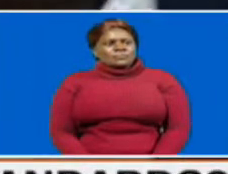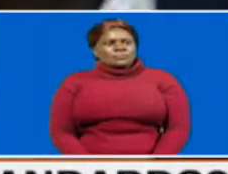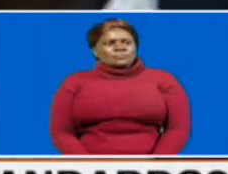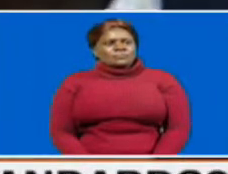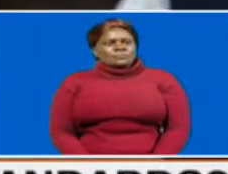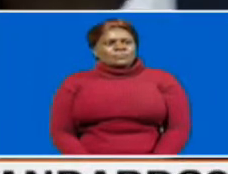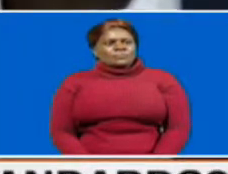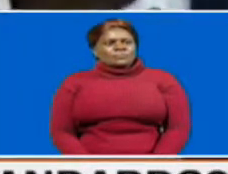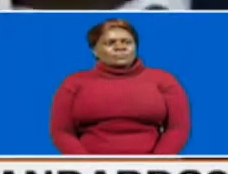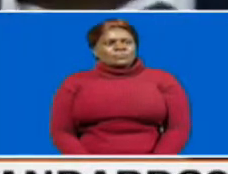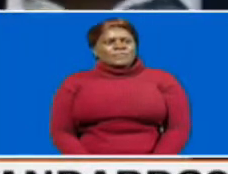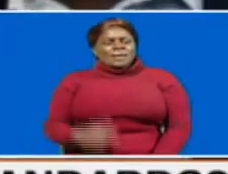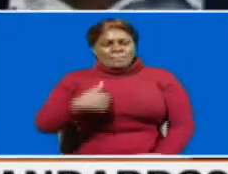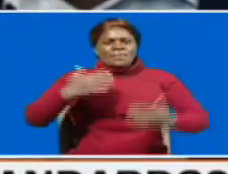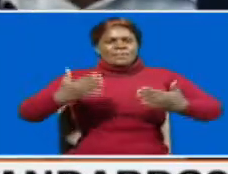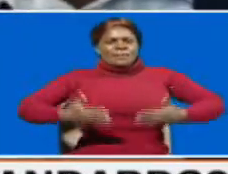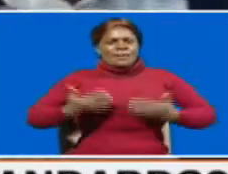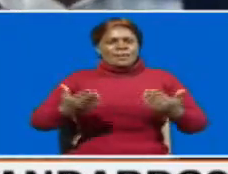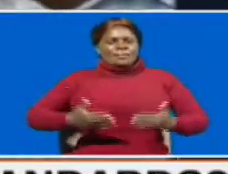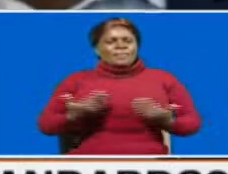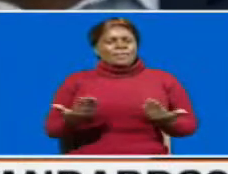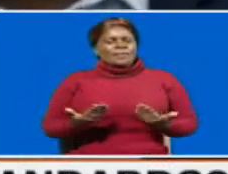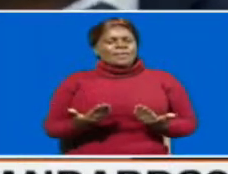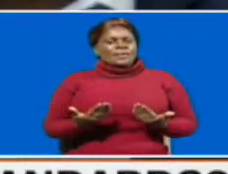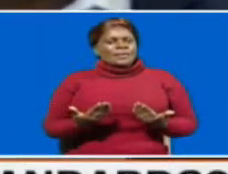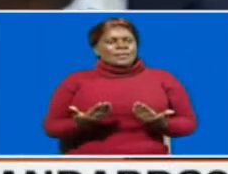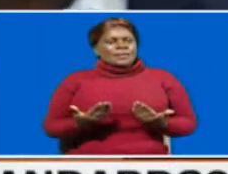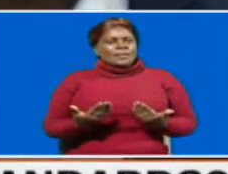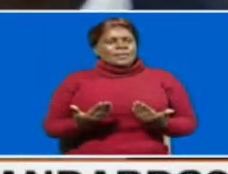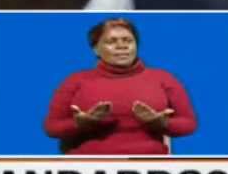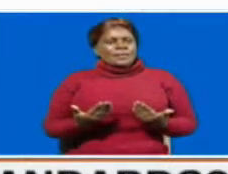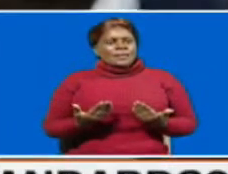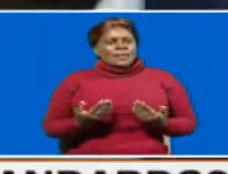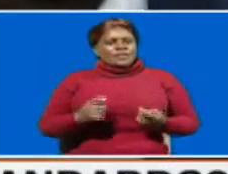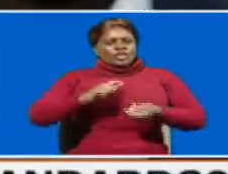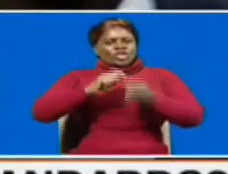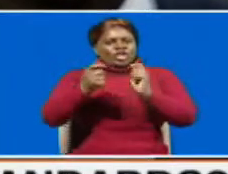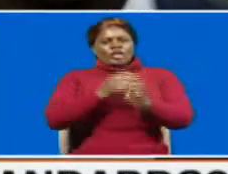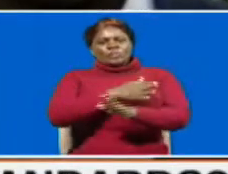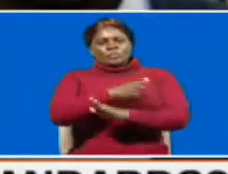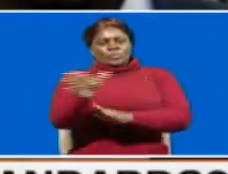journey we've been, and I'm happy that it has taken a different time